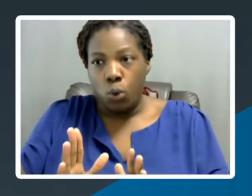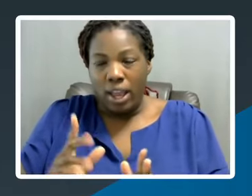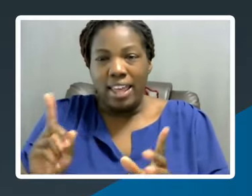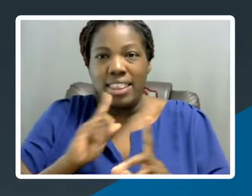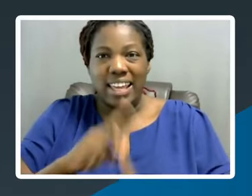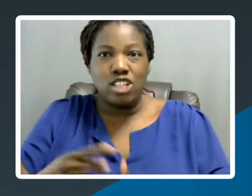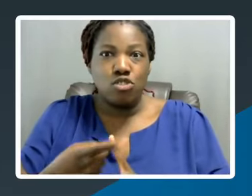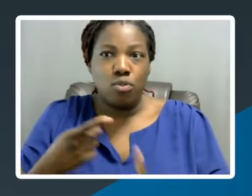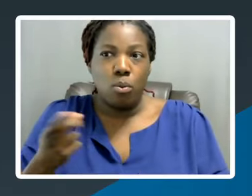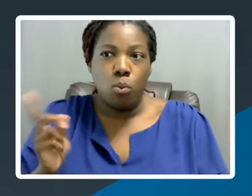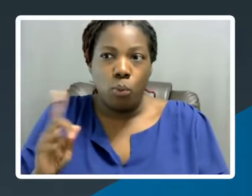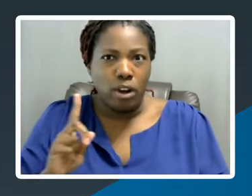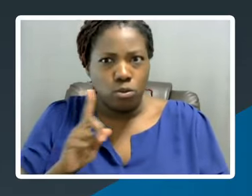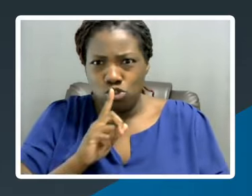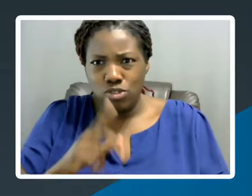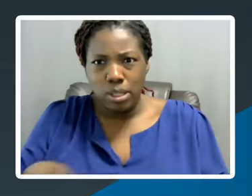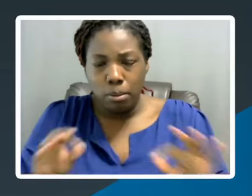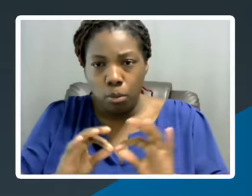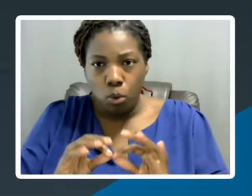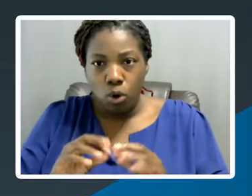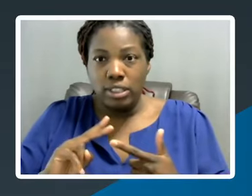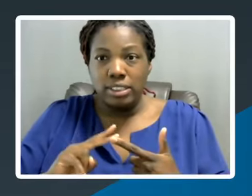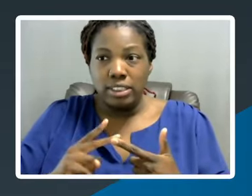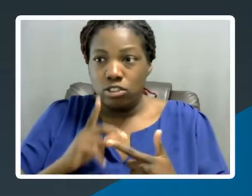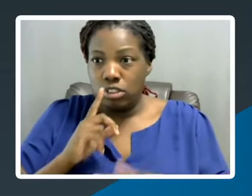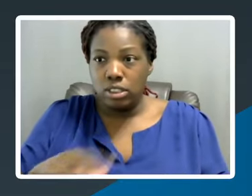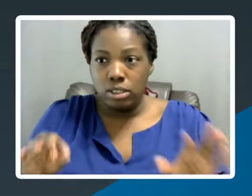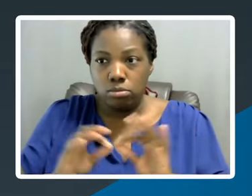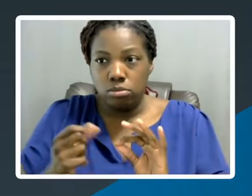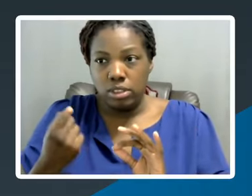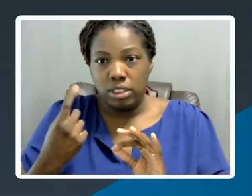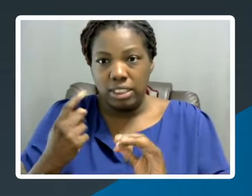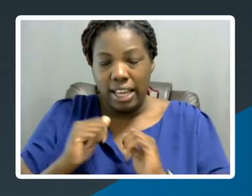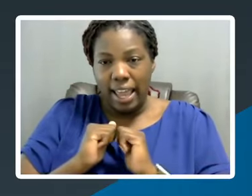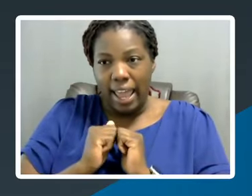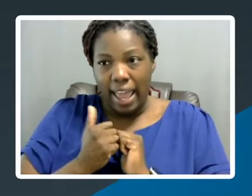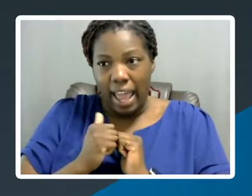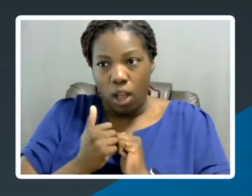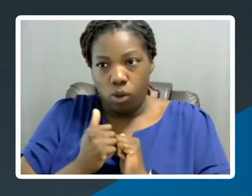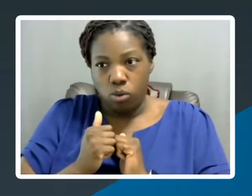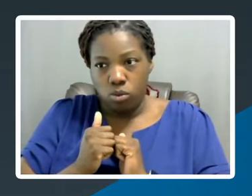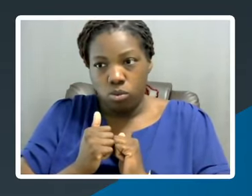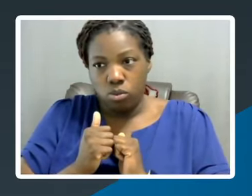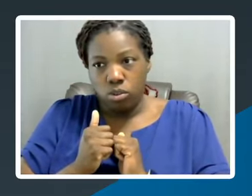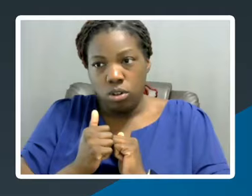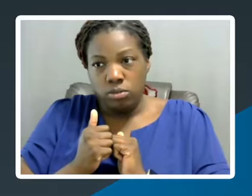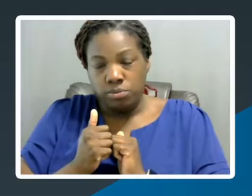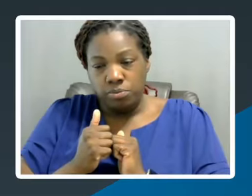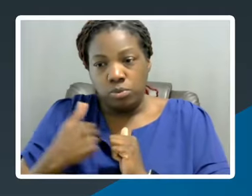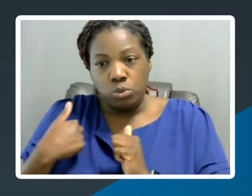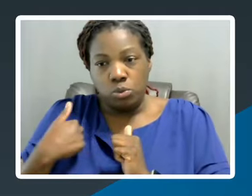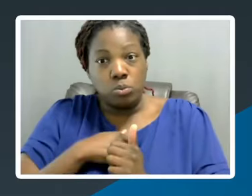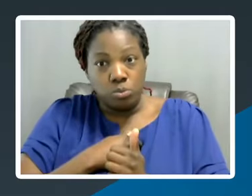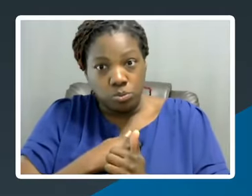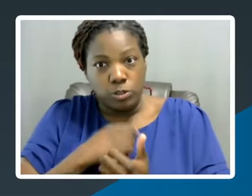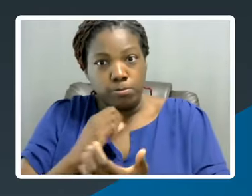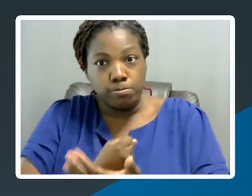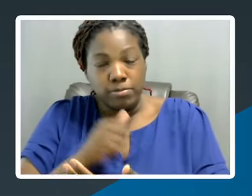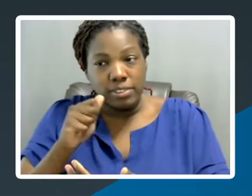Critical. Another thing that's really important is just to understand how as we're using AI, where